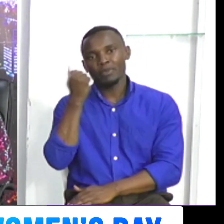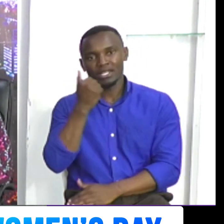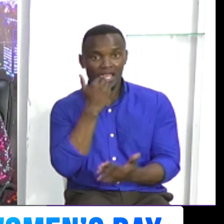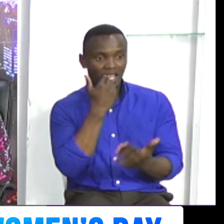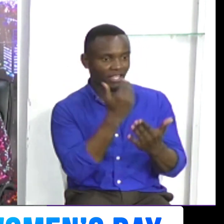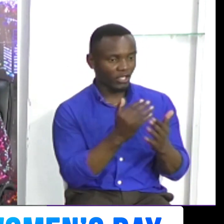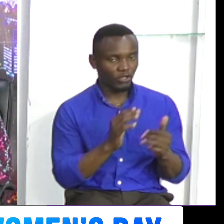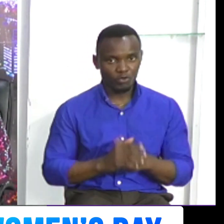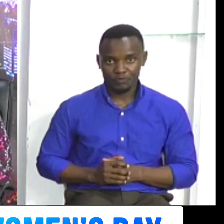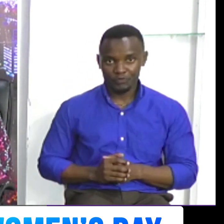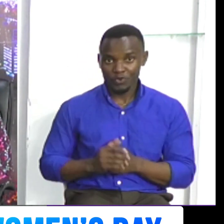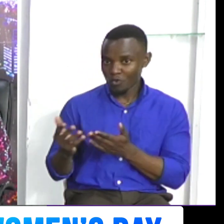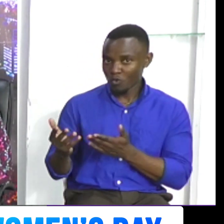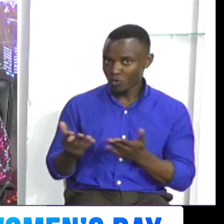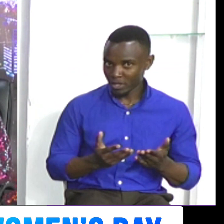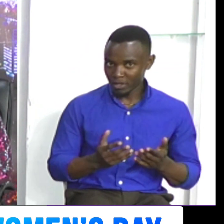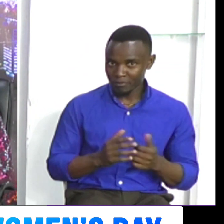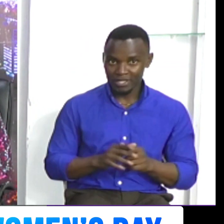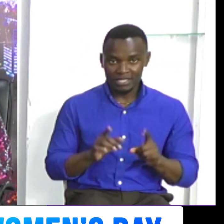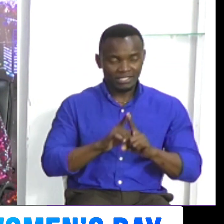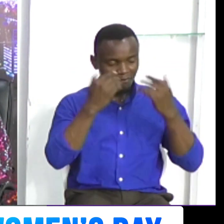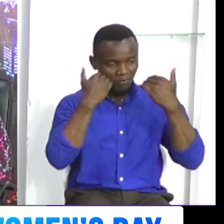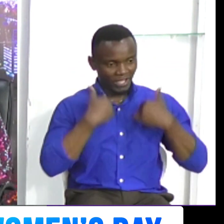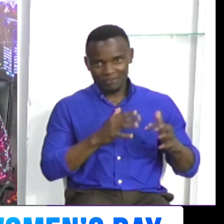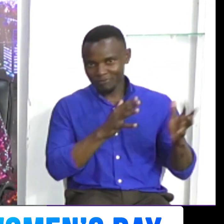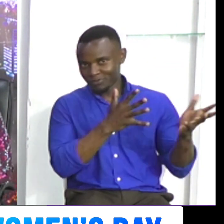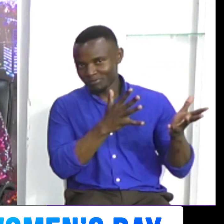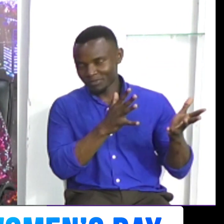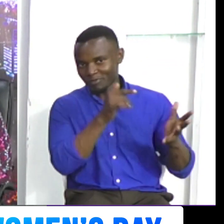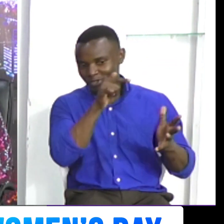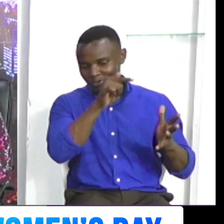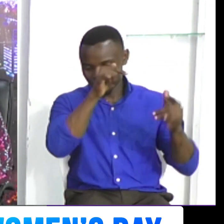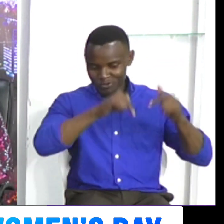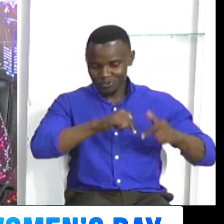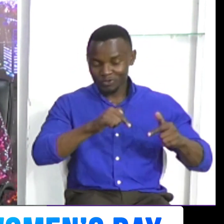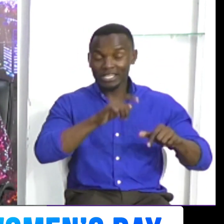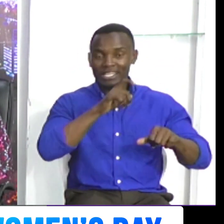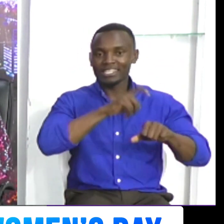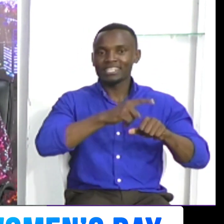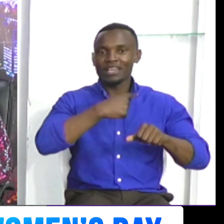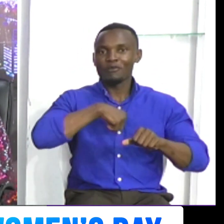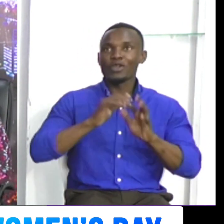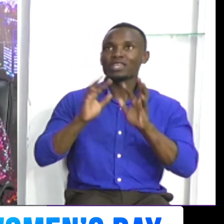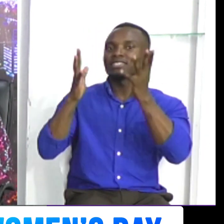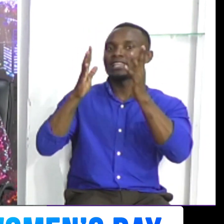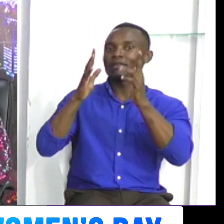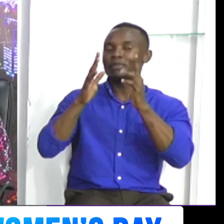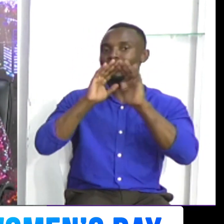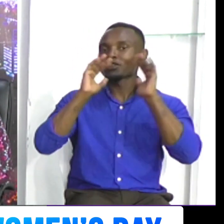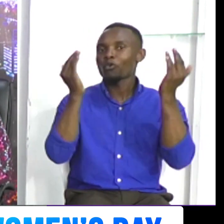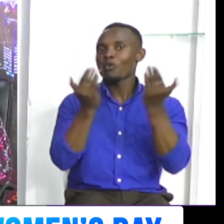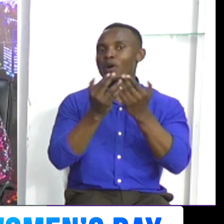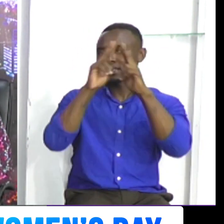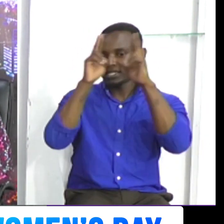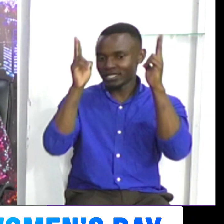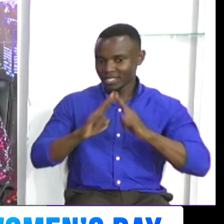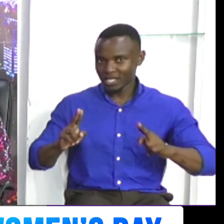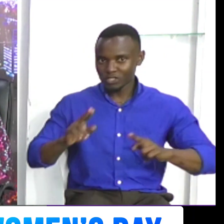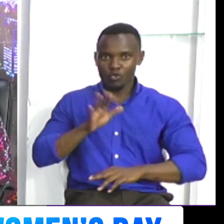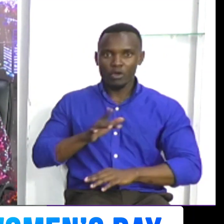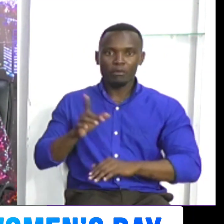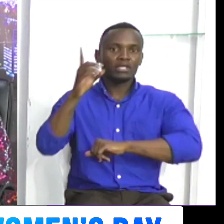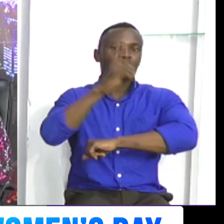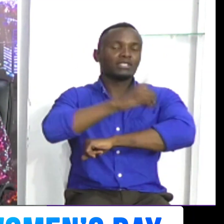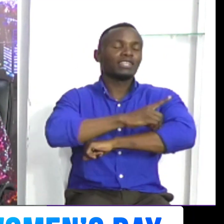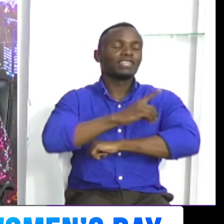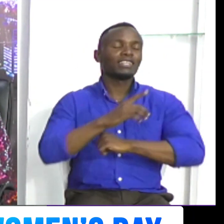coming, and I celebrate you today. I celebrate you too. As we mark World International Women's Day. Thank you. I don't